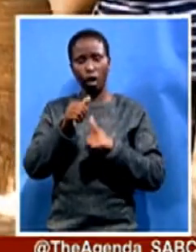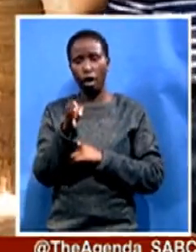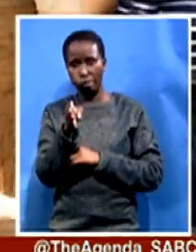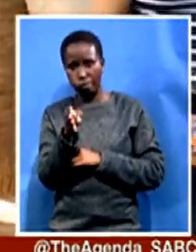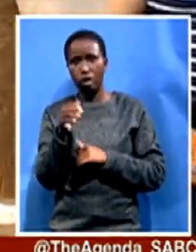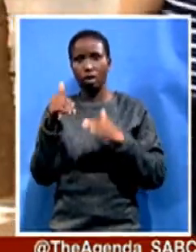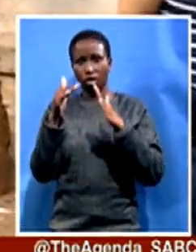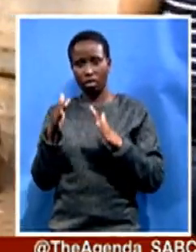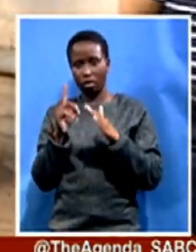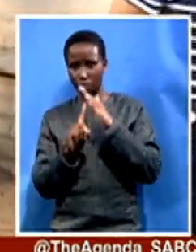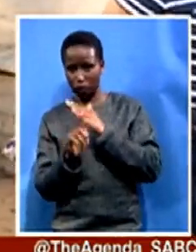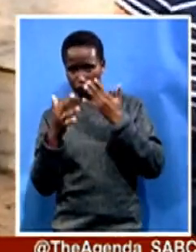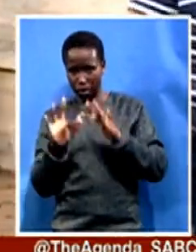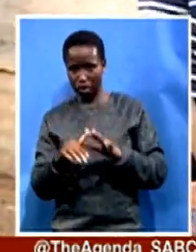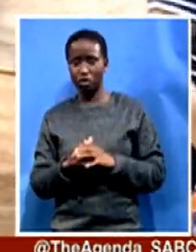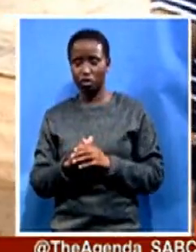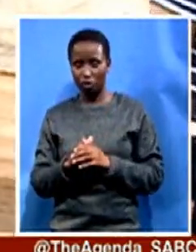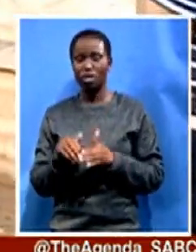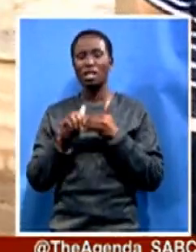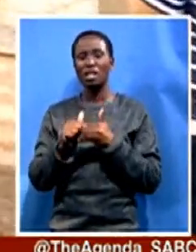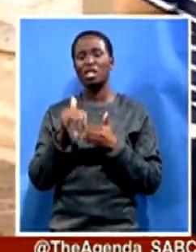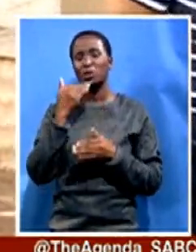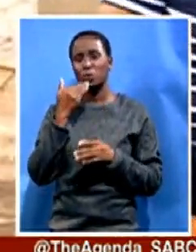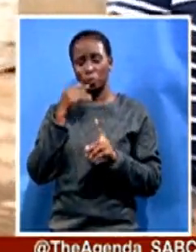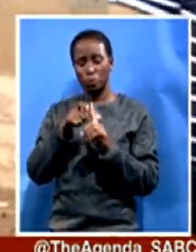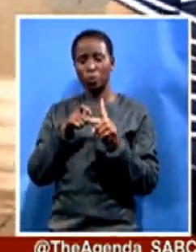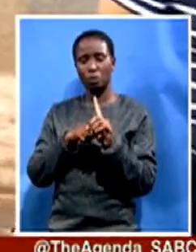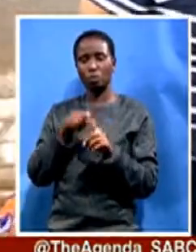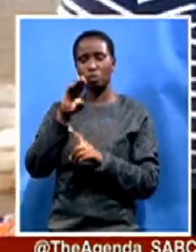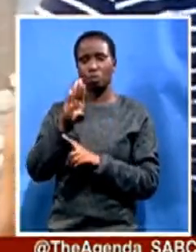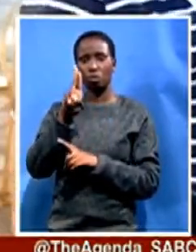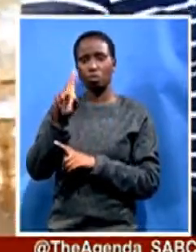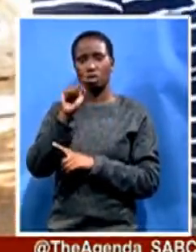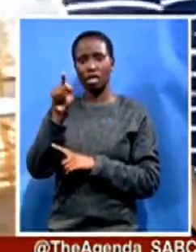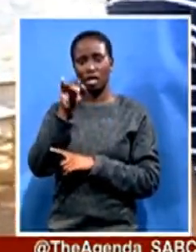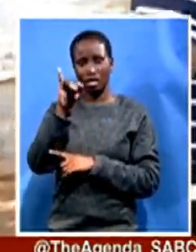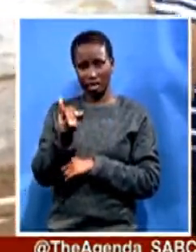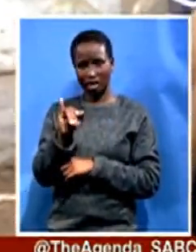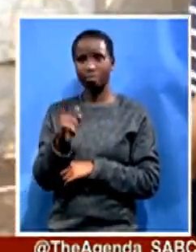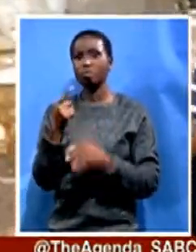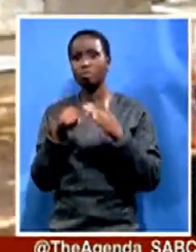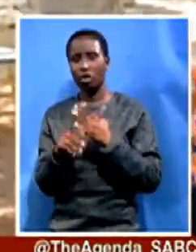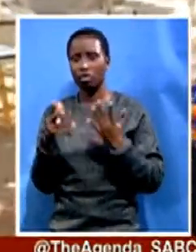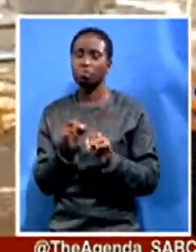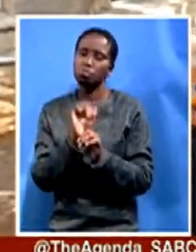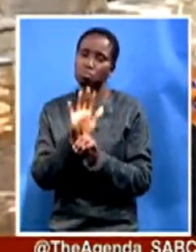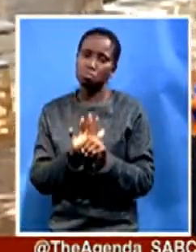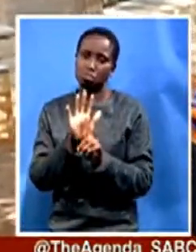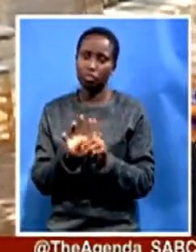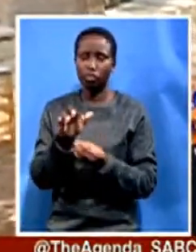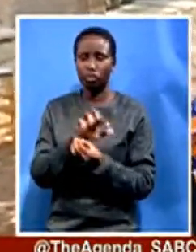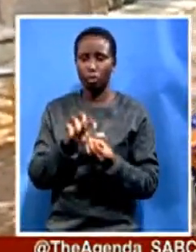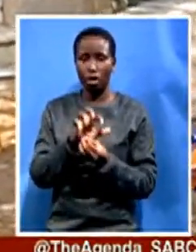Mangosuthu Buthelezi, to offer their words of condolences to the royal family, and then thereafter they will be able to engage members of the